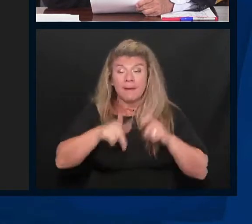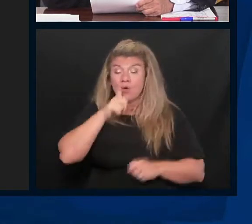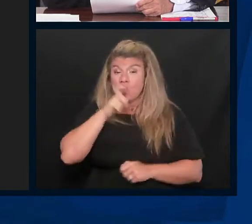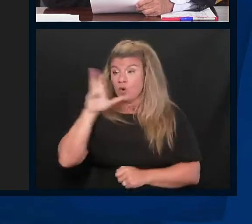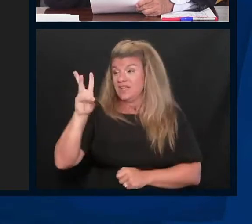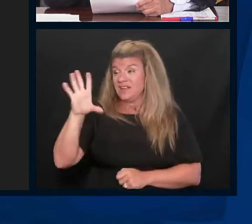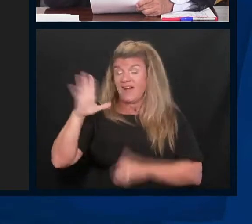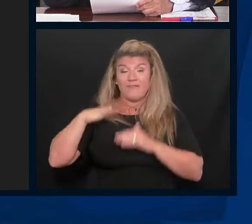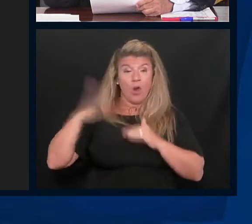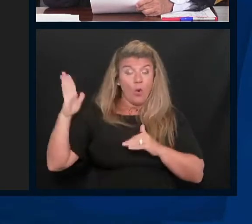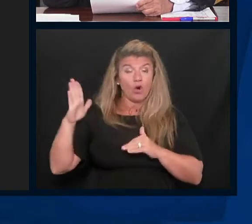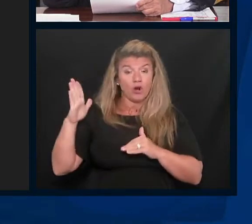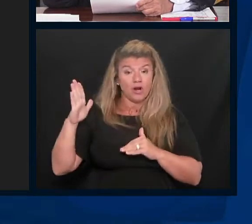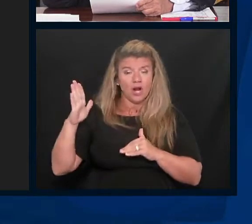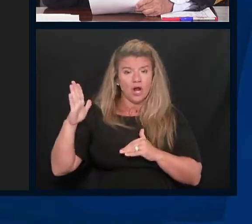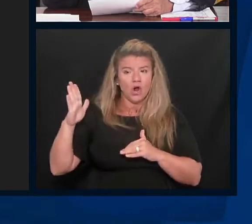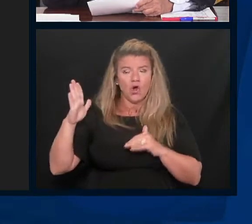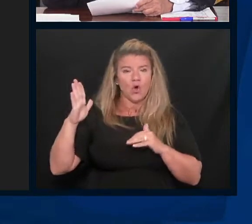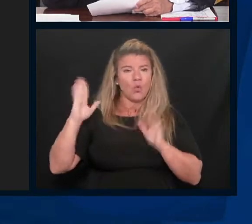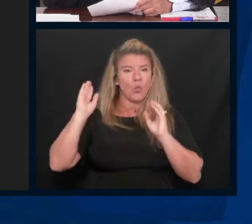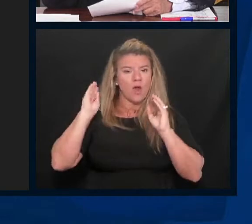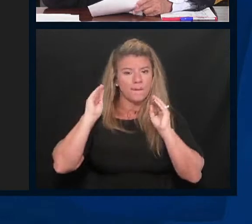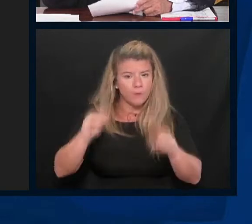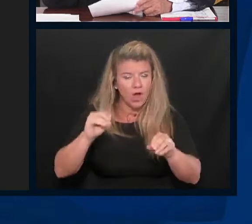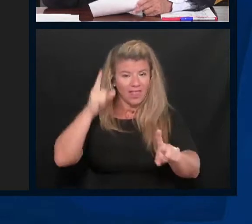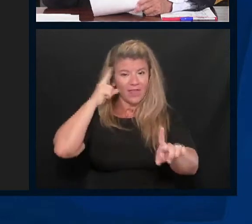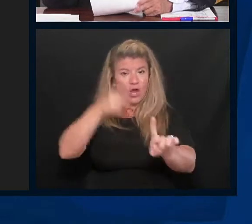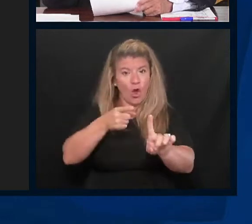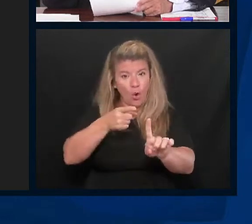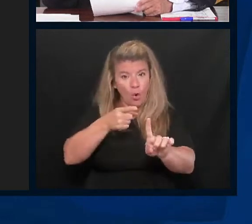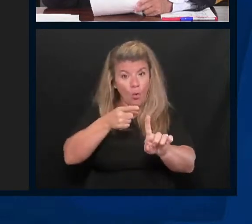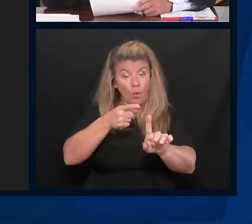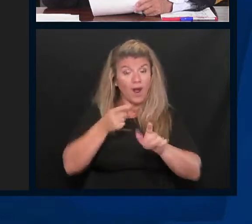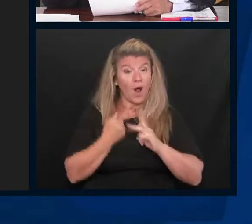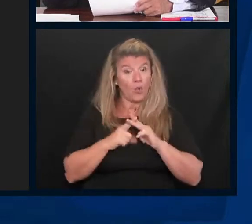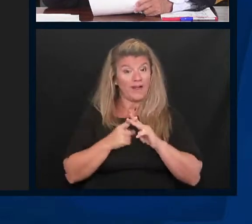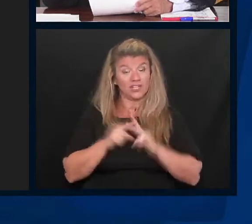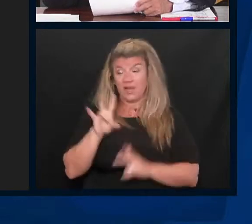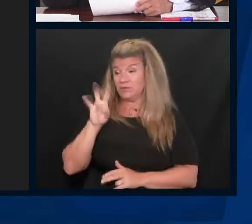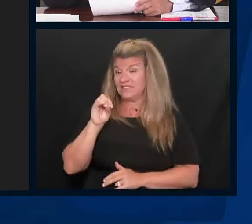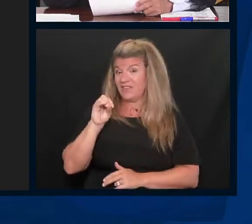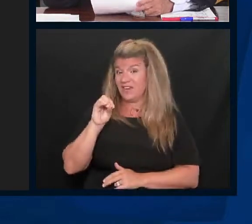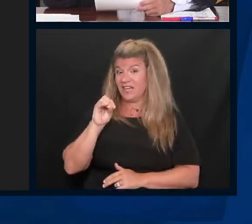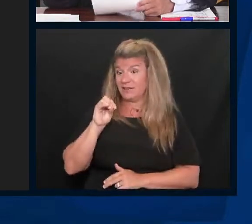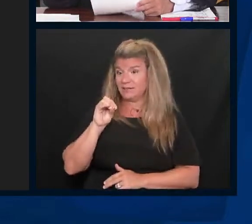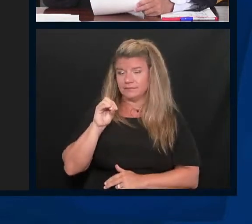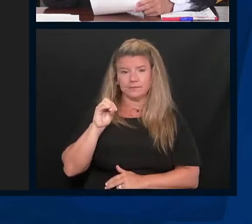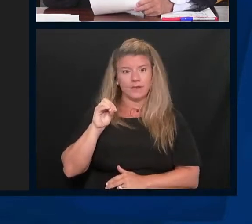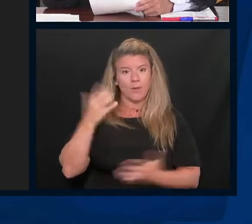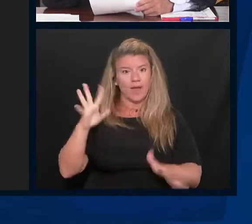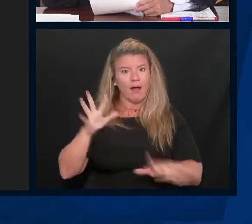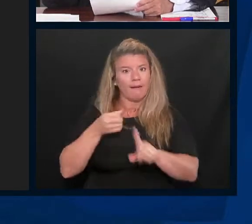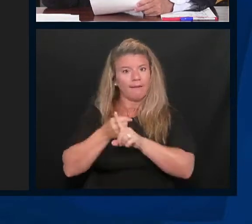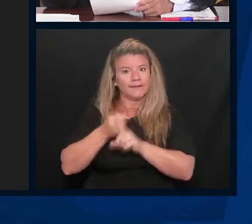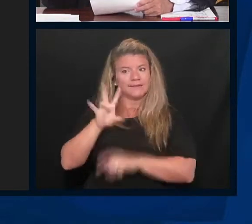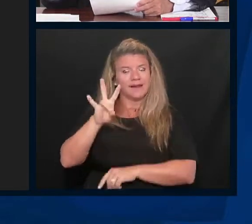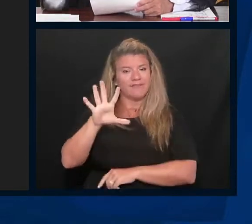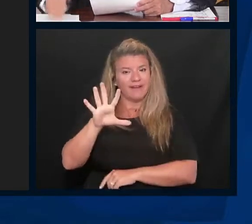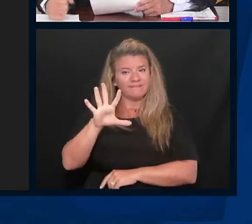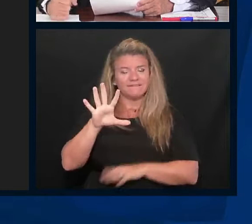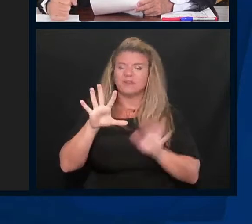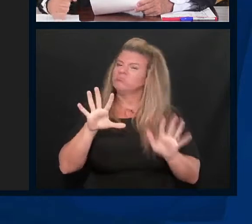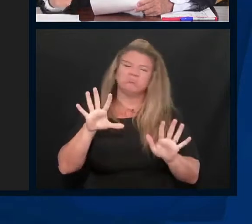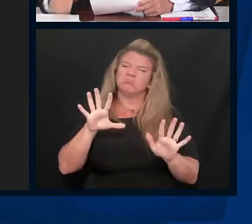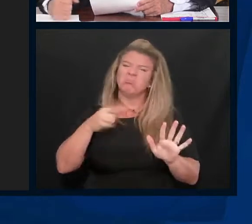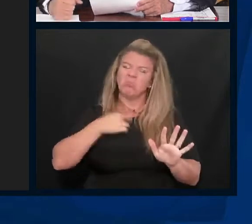65 and older, we put the goal in originally at 70. It went to 75, and I said,